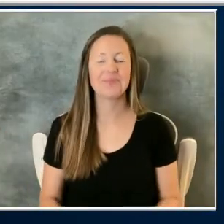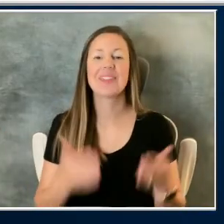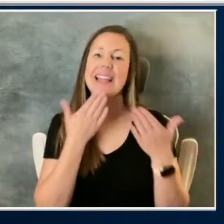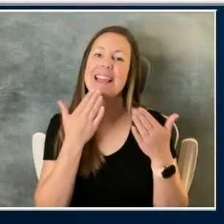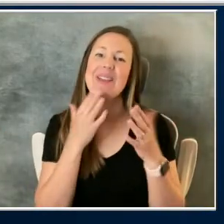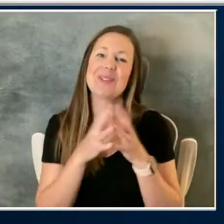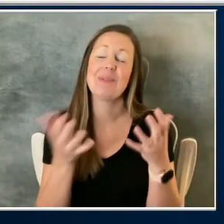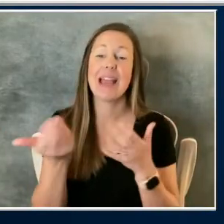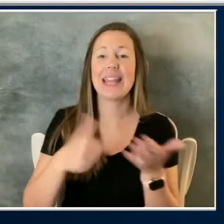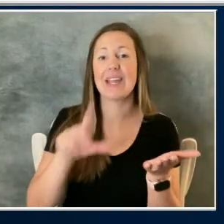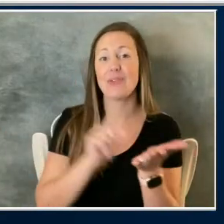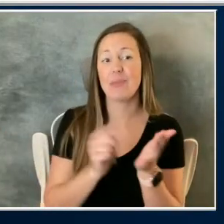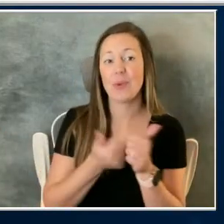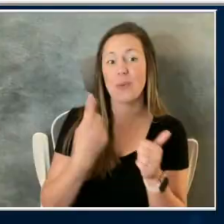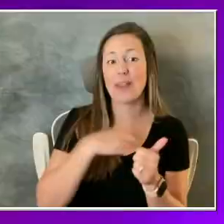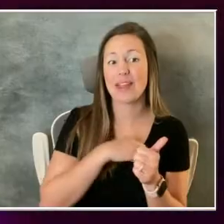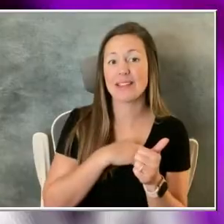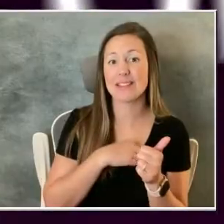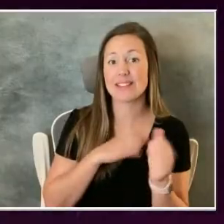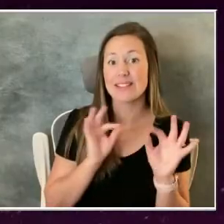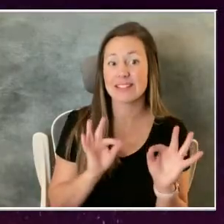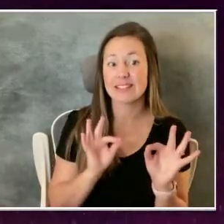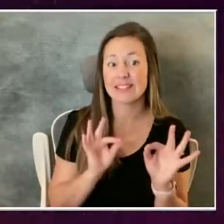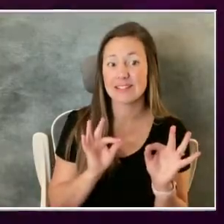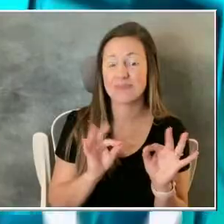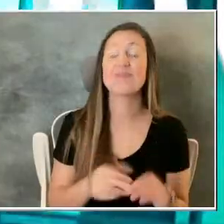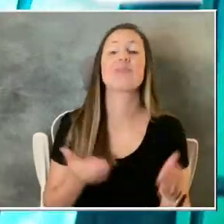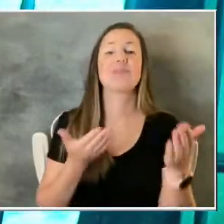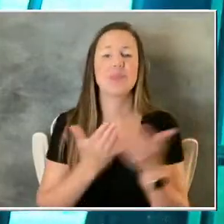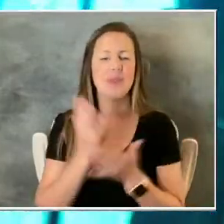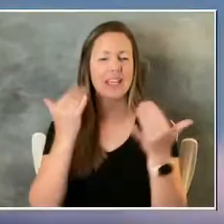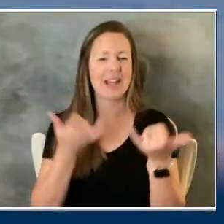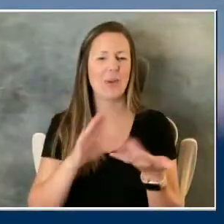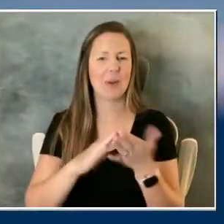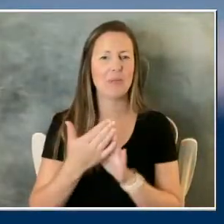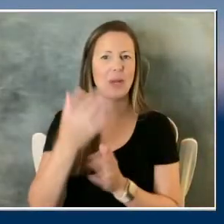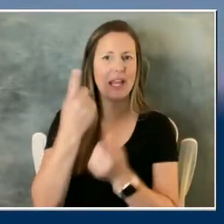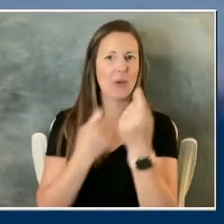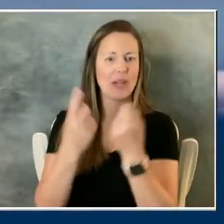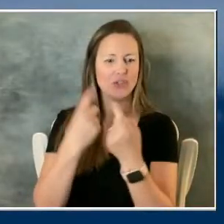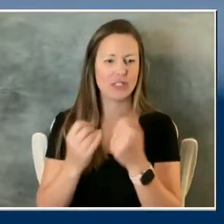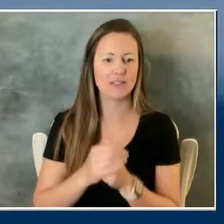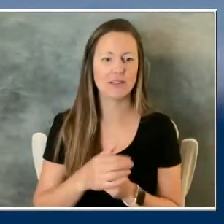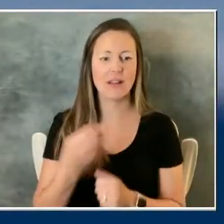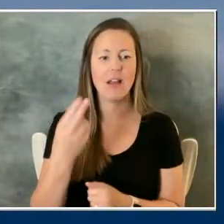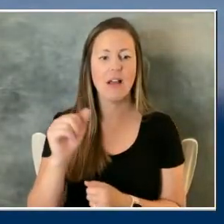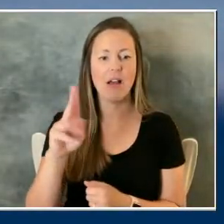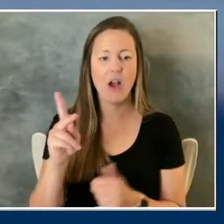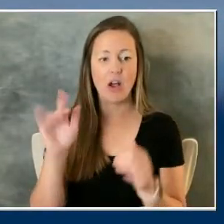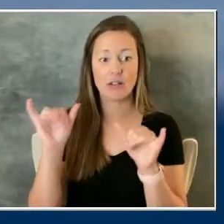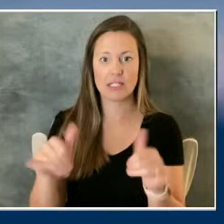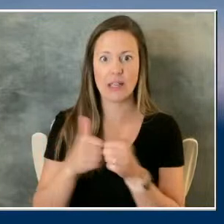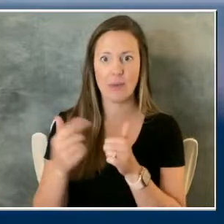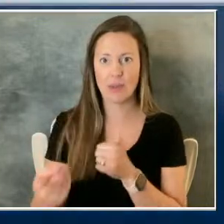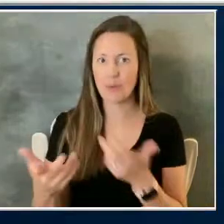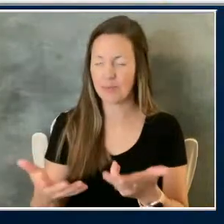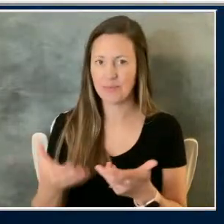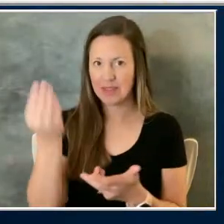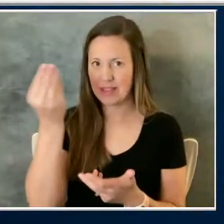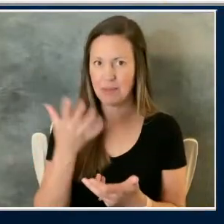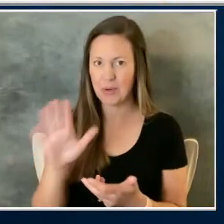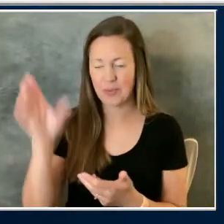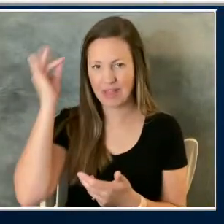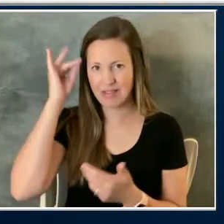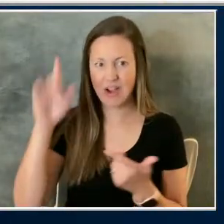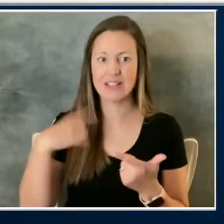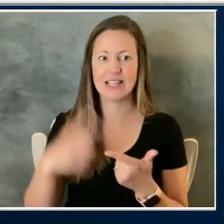today? All right, let's get to our community questions. And Hawk, I'm going to stay with you and let me know your thoughts, and then feel free to bump it back